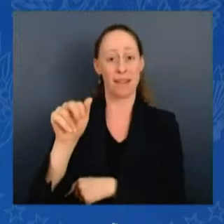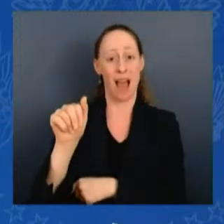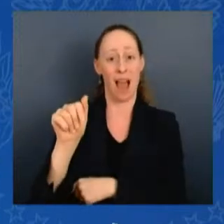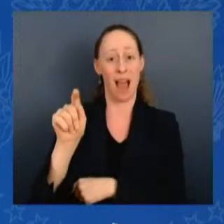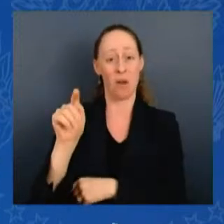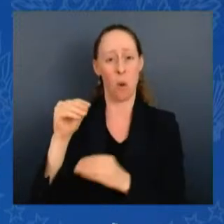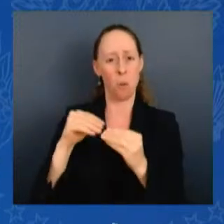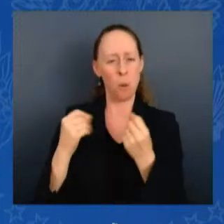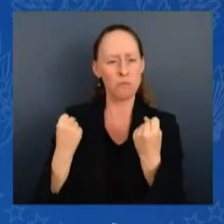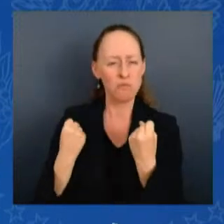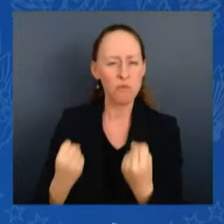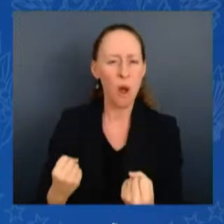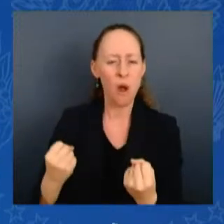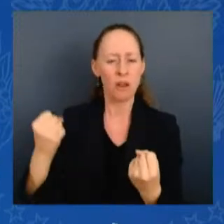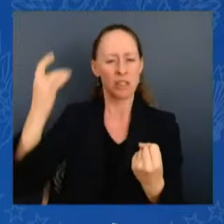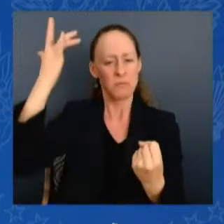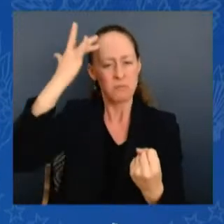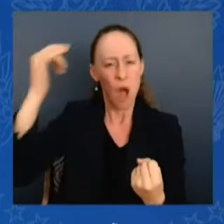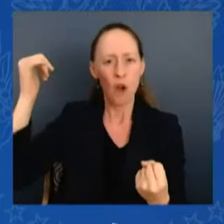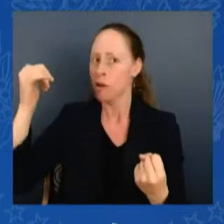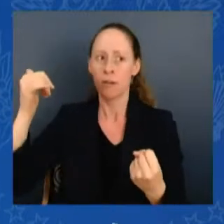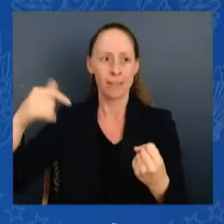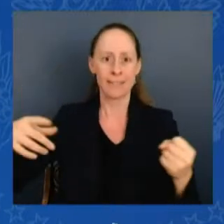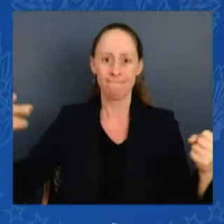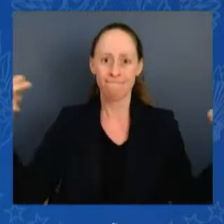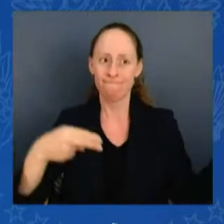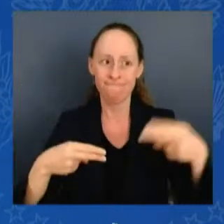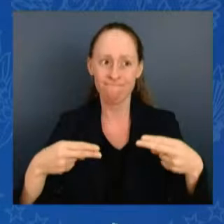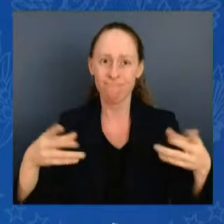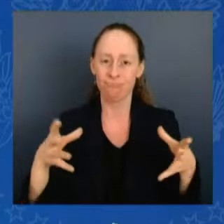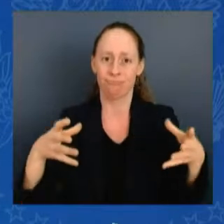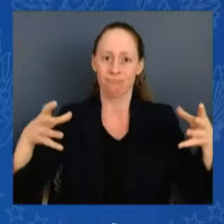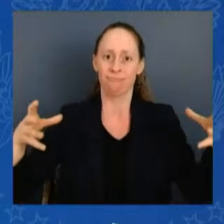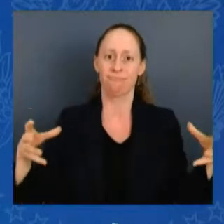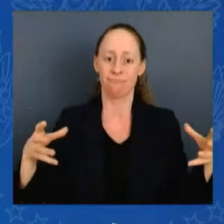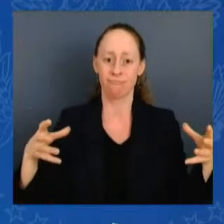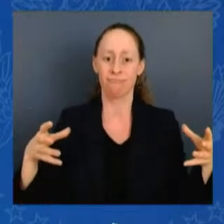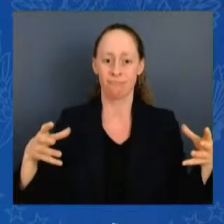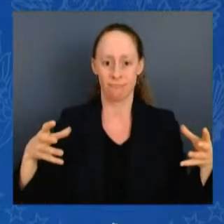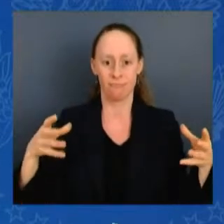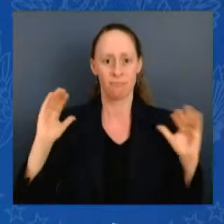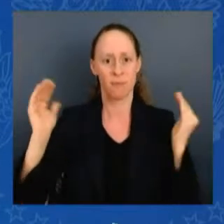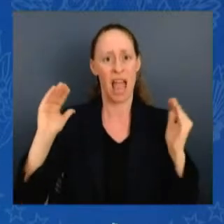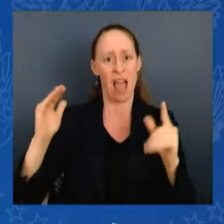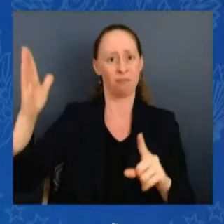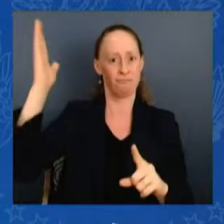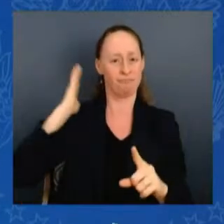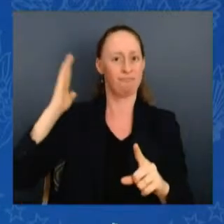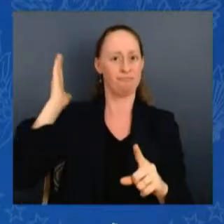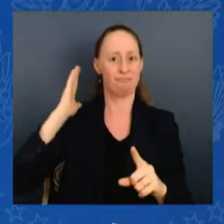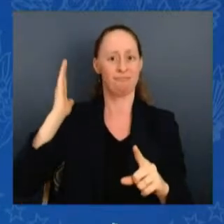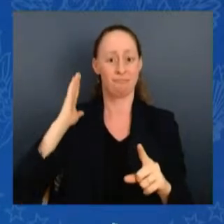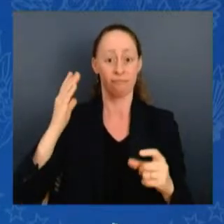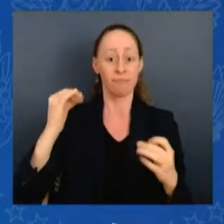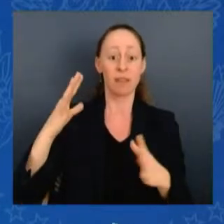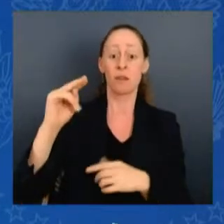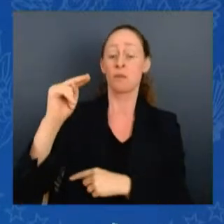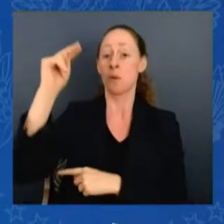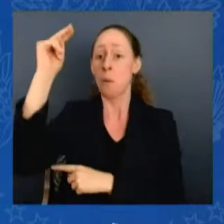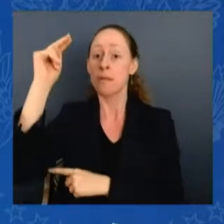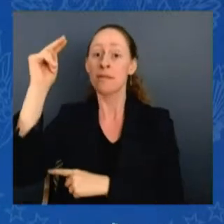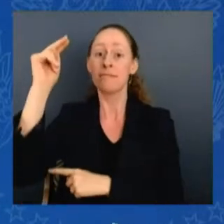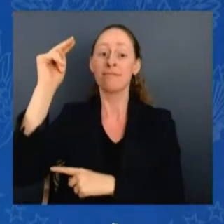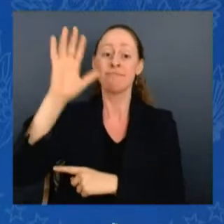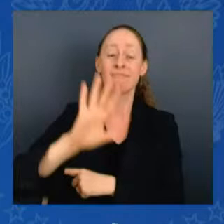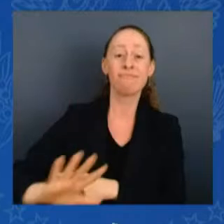when you began. And 1 billion people across Europe and North America, indeed the whole world, will reap the rewards